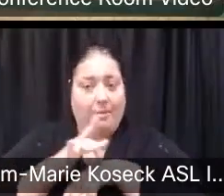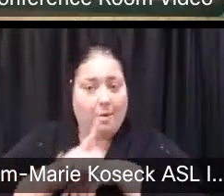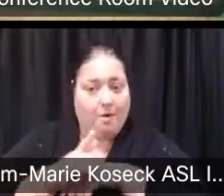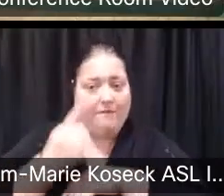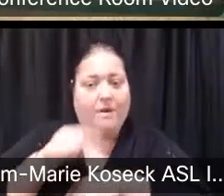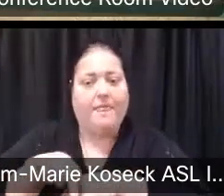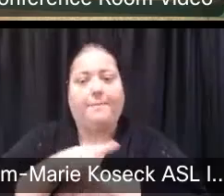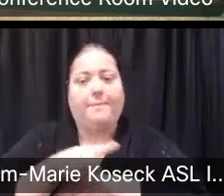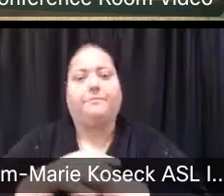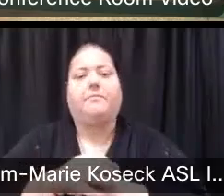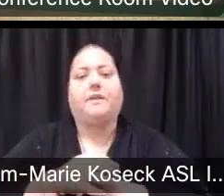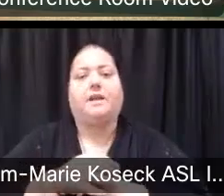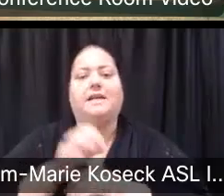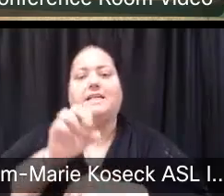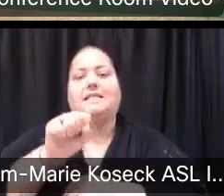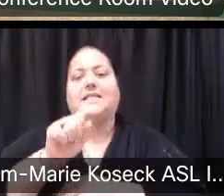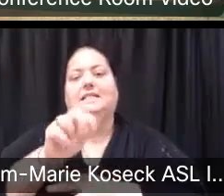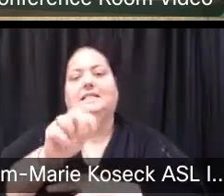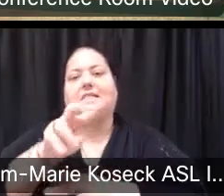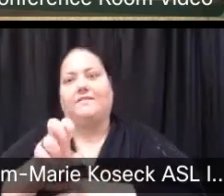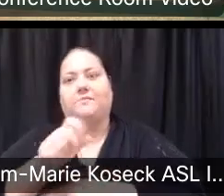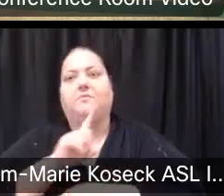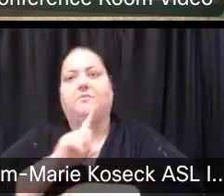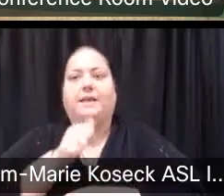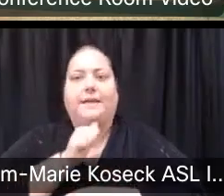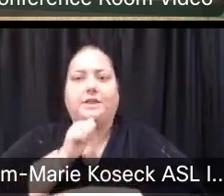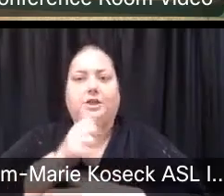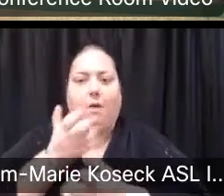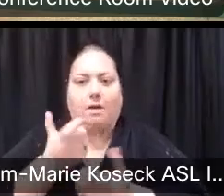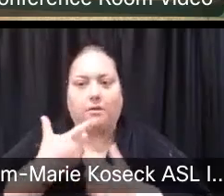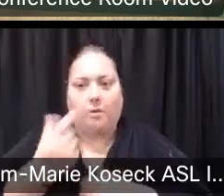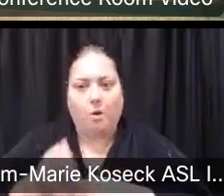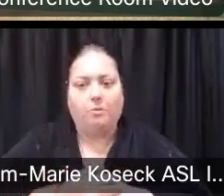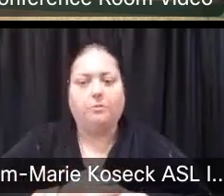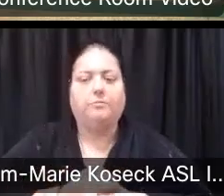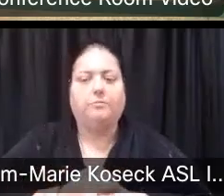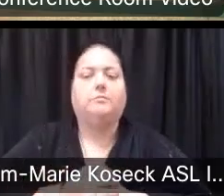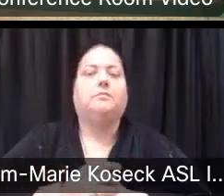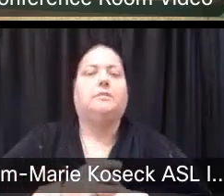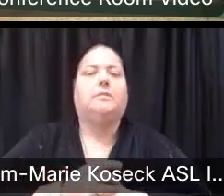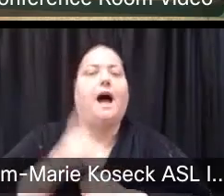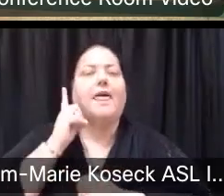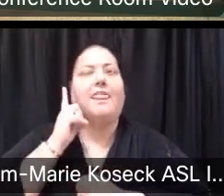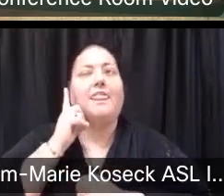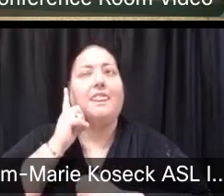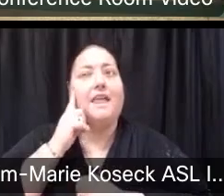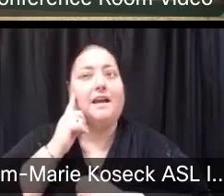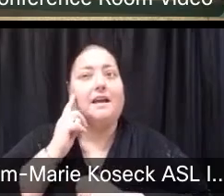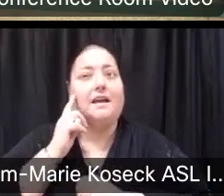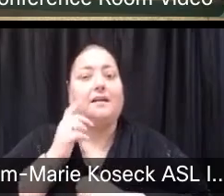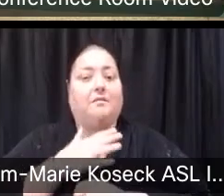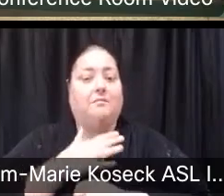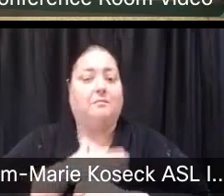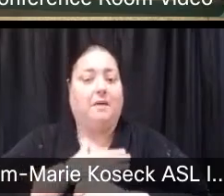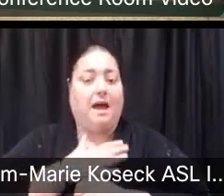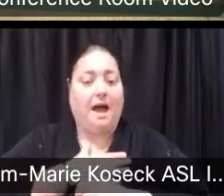great. Okay. Steve, you've been very patient. You want to go? Yes, I think my concern